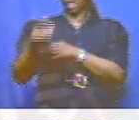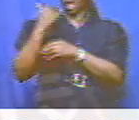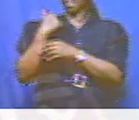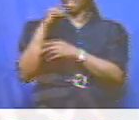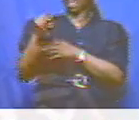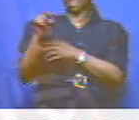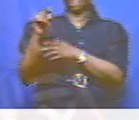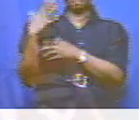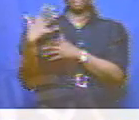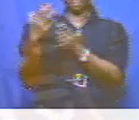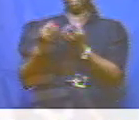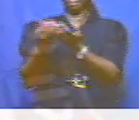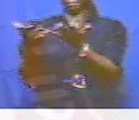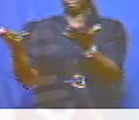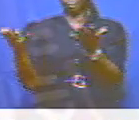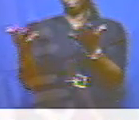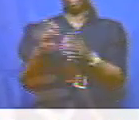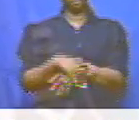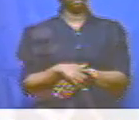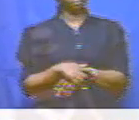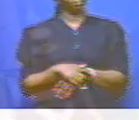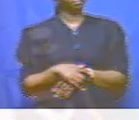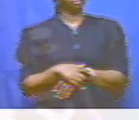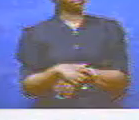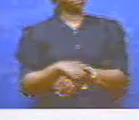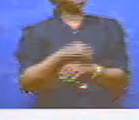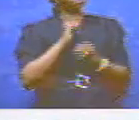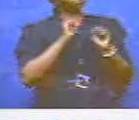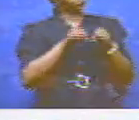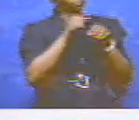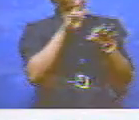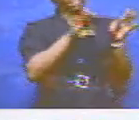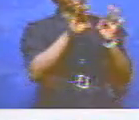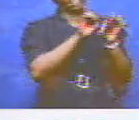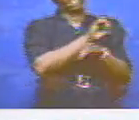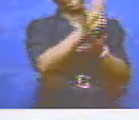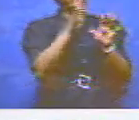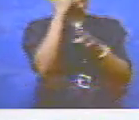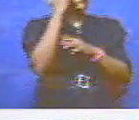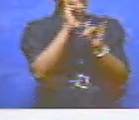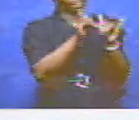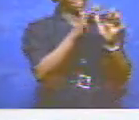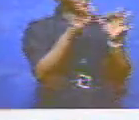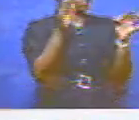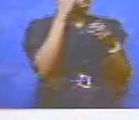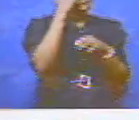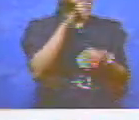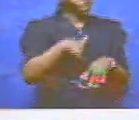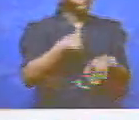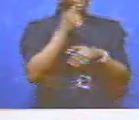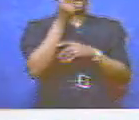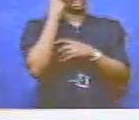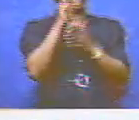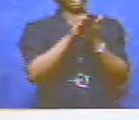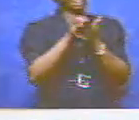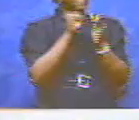circulated. Okay, but now Okumu, maybe bear with me for a minute. Would you please clarify, why is it taking that long? Because I understand it has